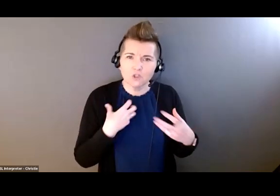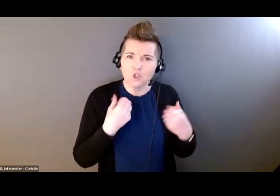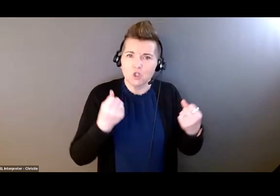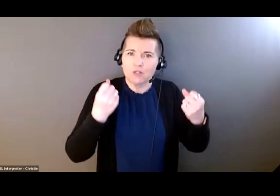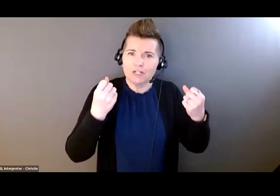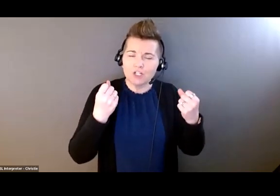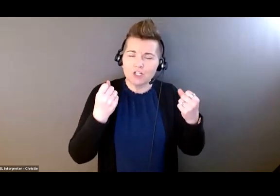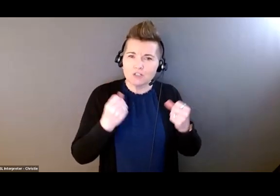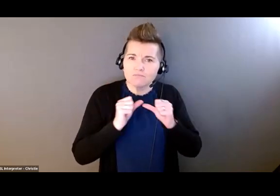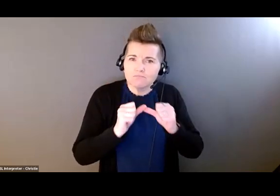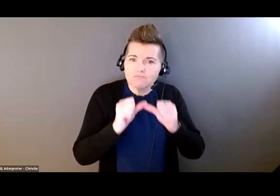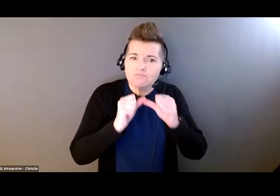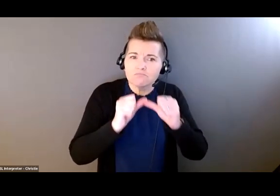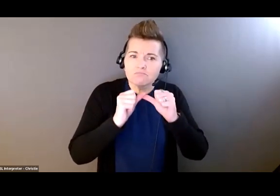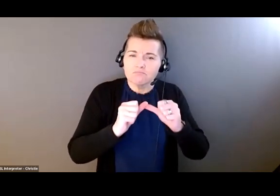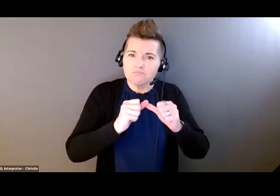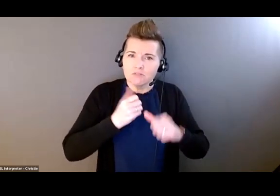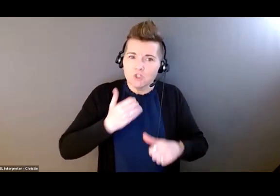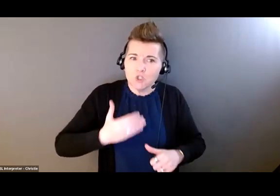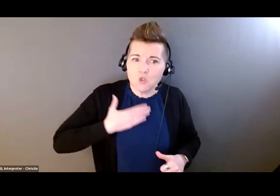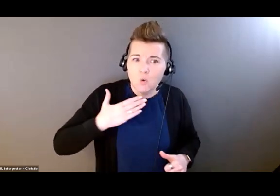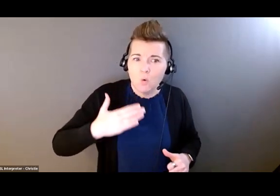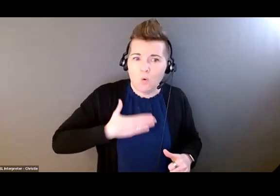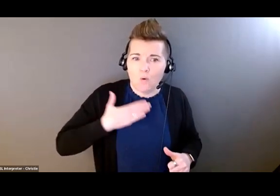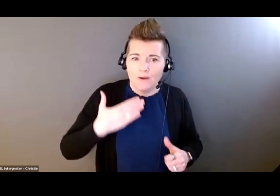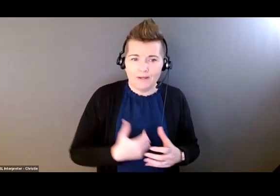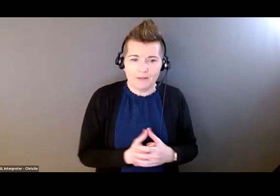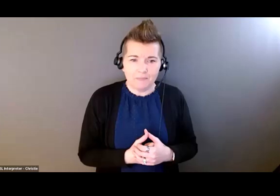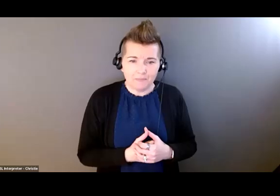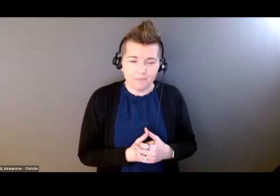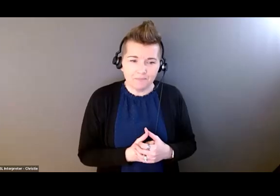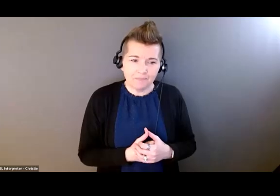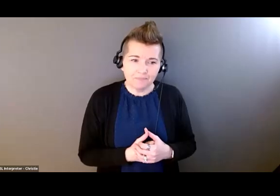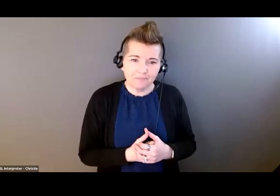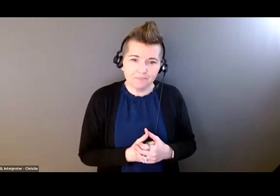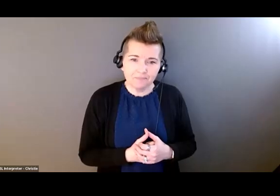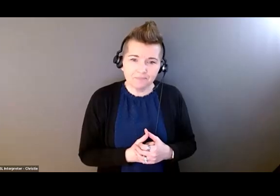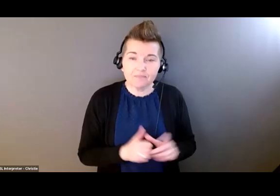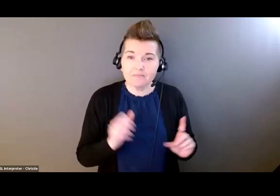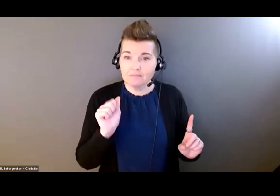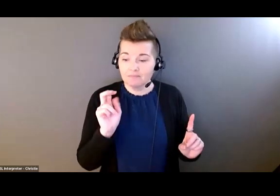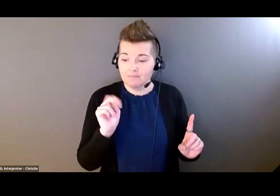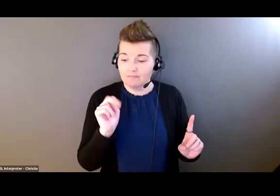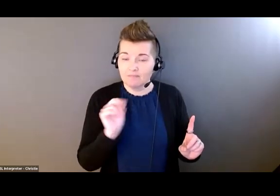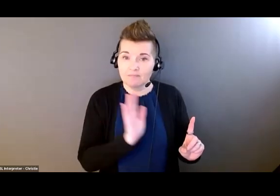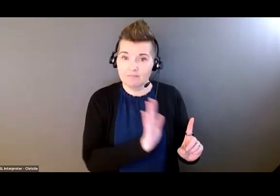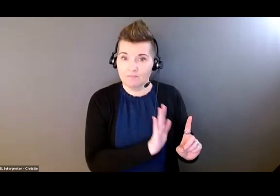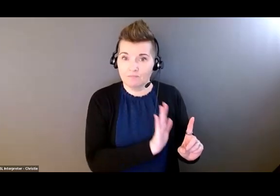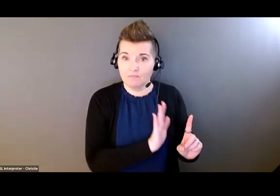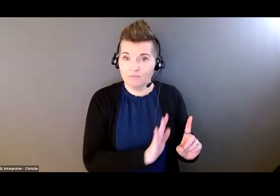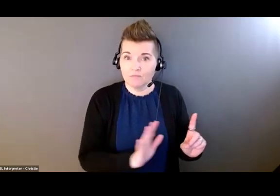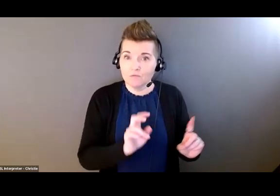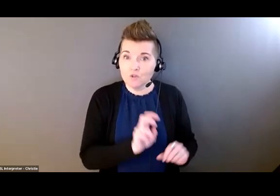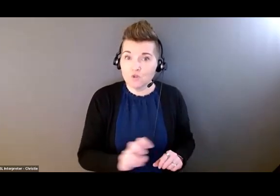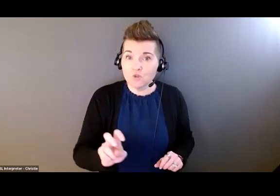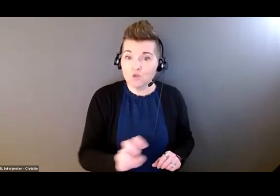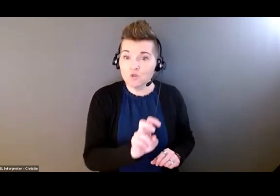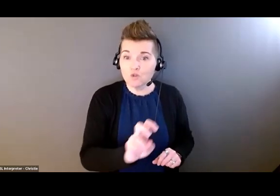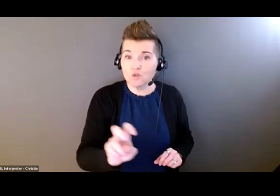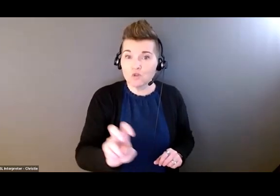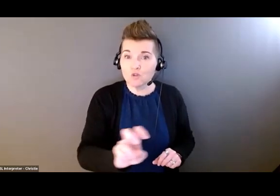fear, judgment, balanced with moments of courage, resilience, and joy.